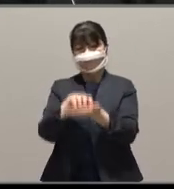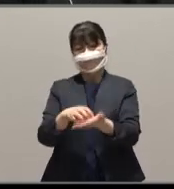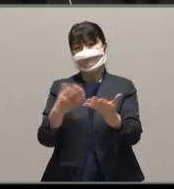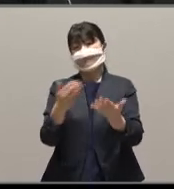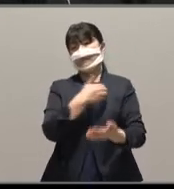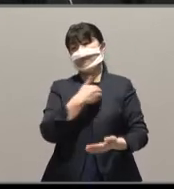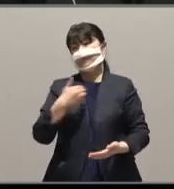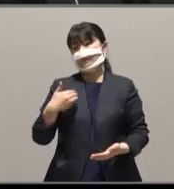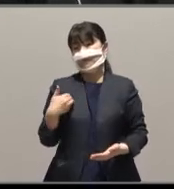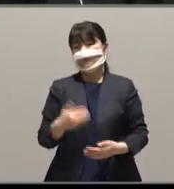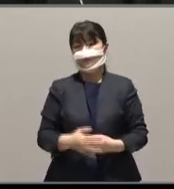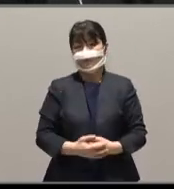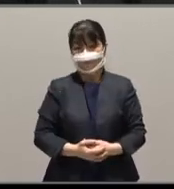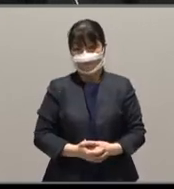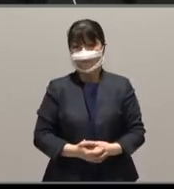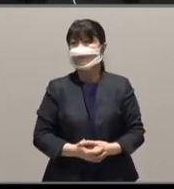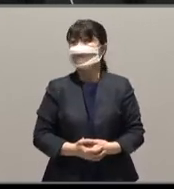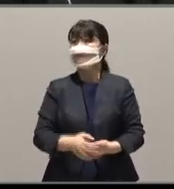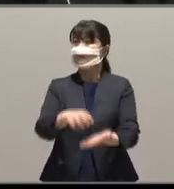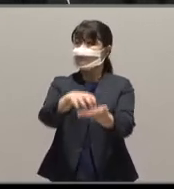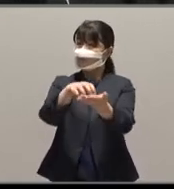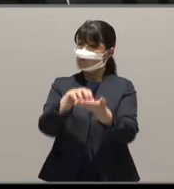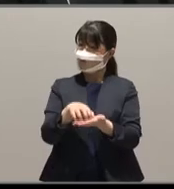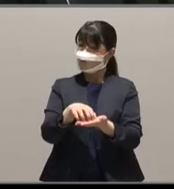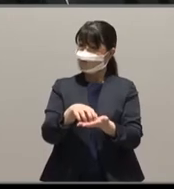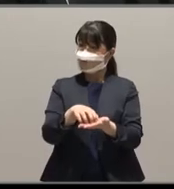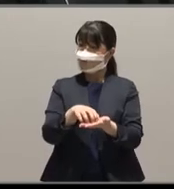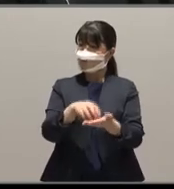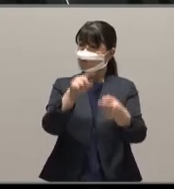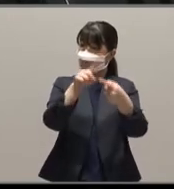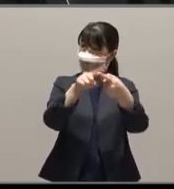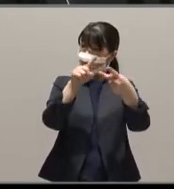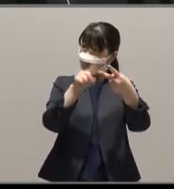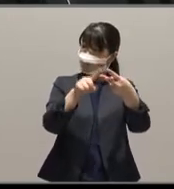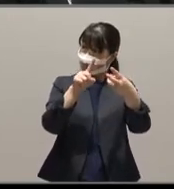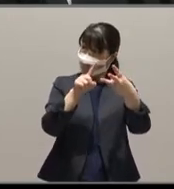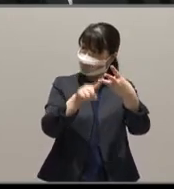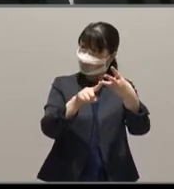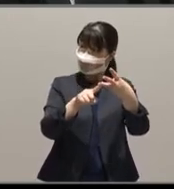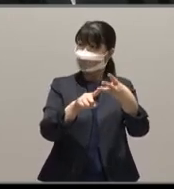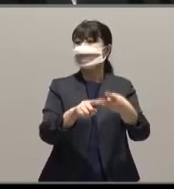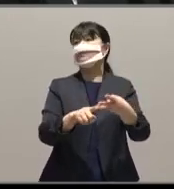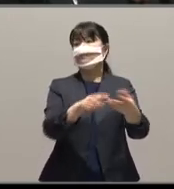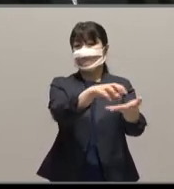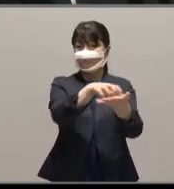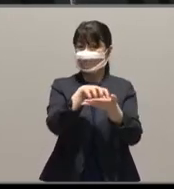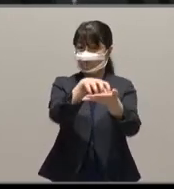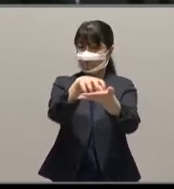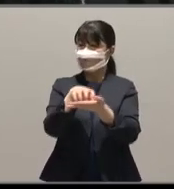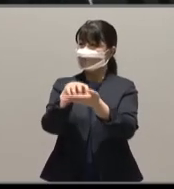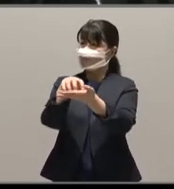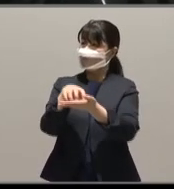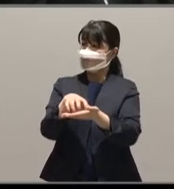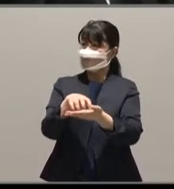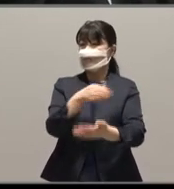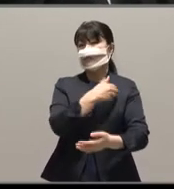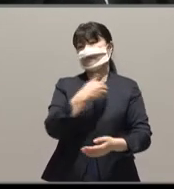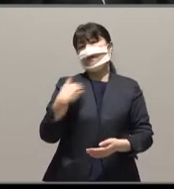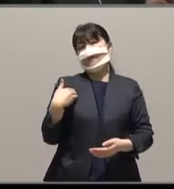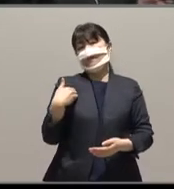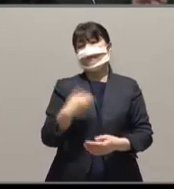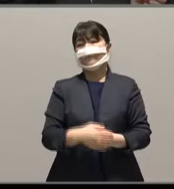ceremony. So as such, I received these 1, 2, 3 awards.